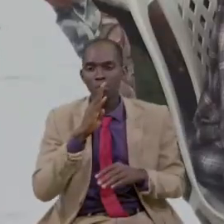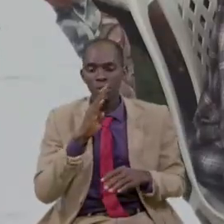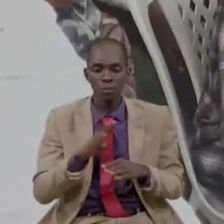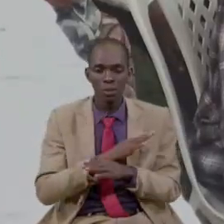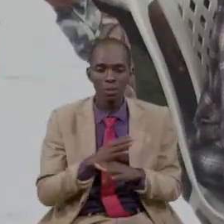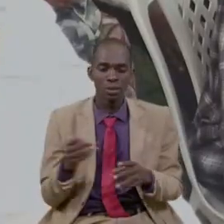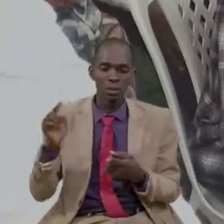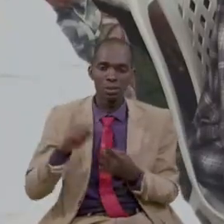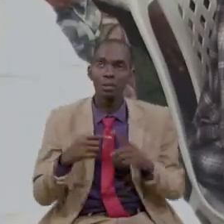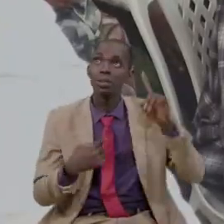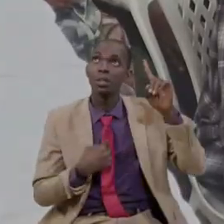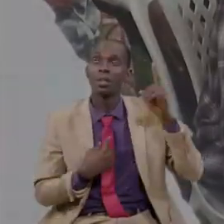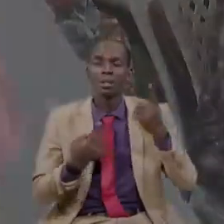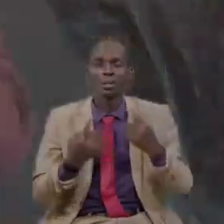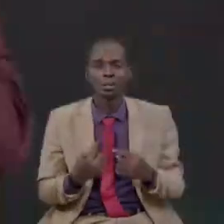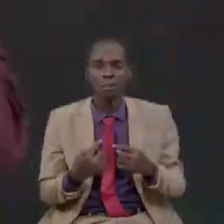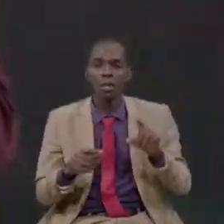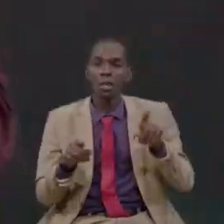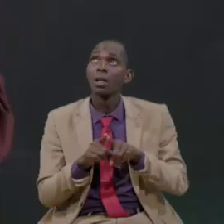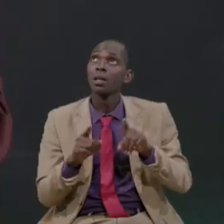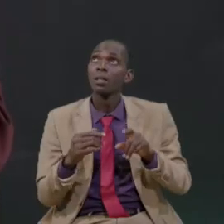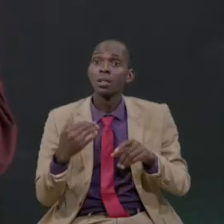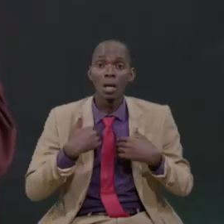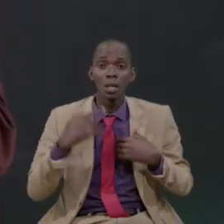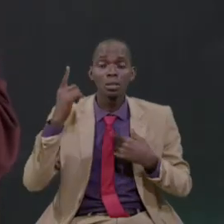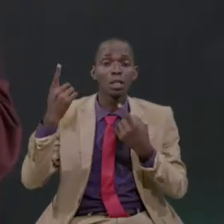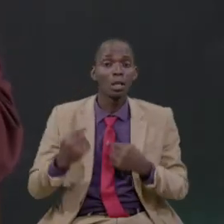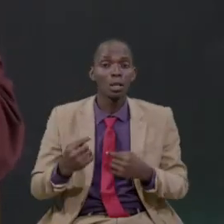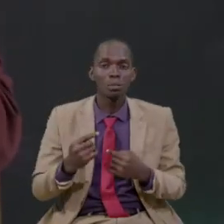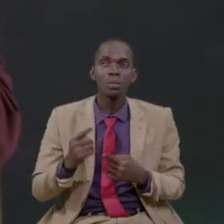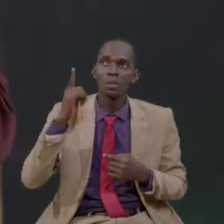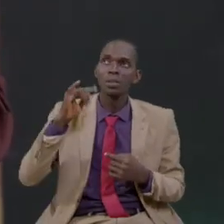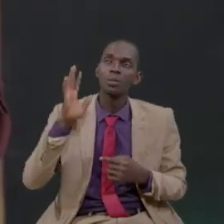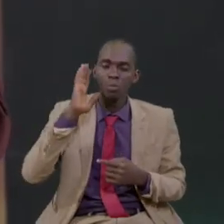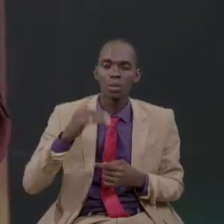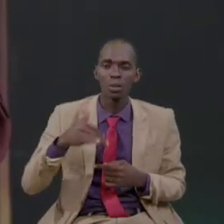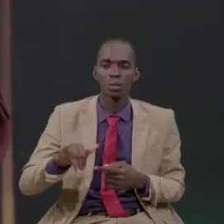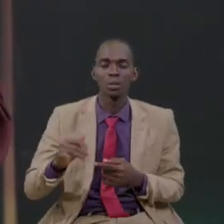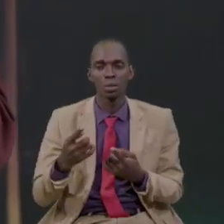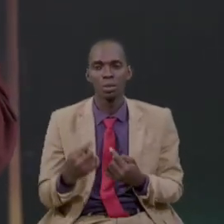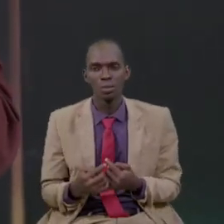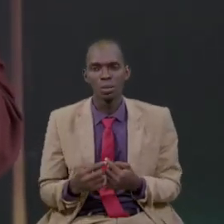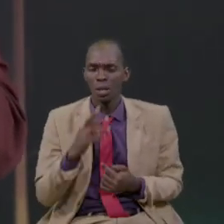Has he come? He's still to come. Are you occupying now?